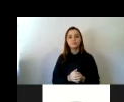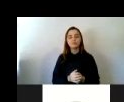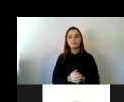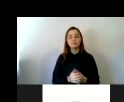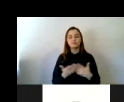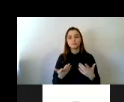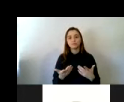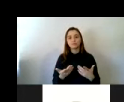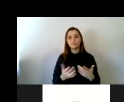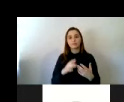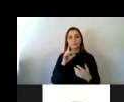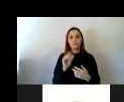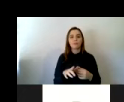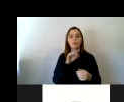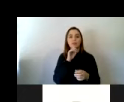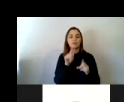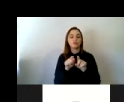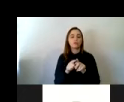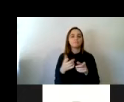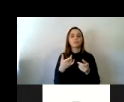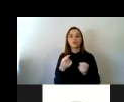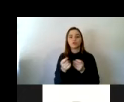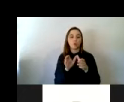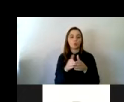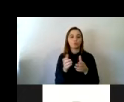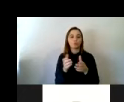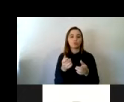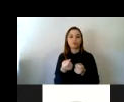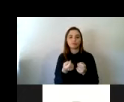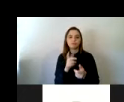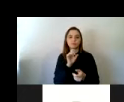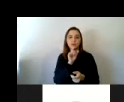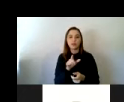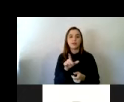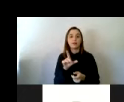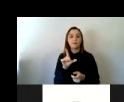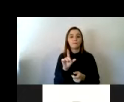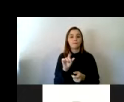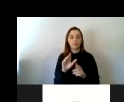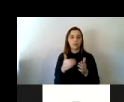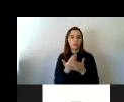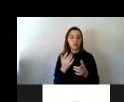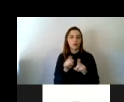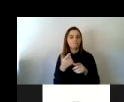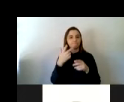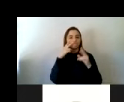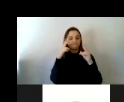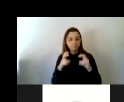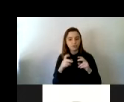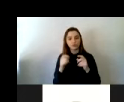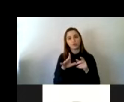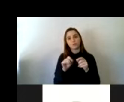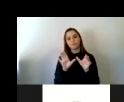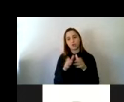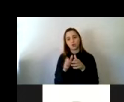patients' organizations or advocacy organizations. We carry out research together